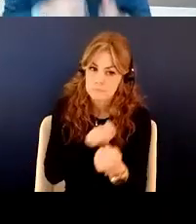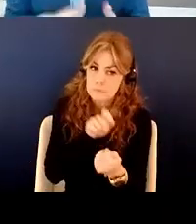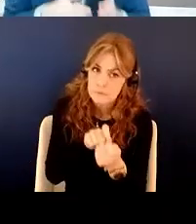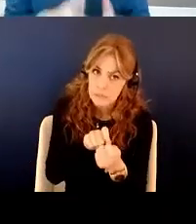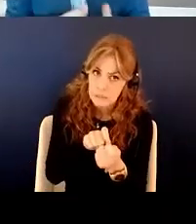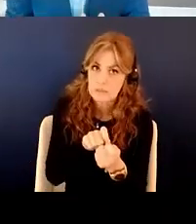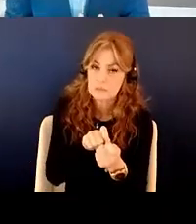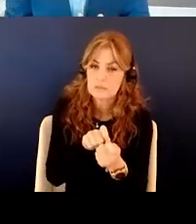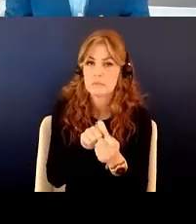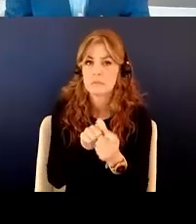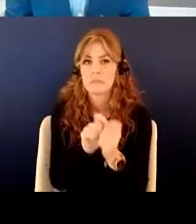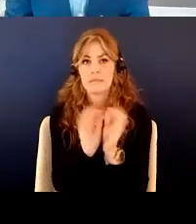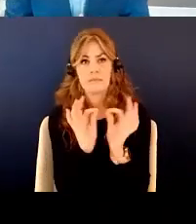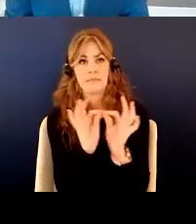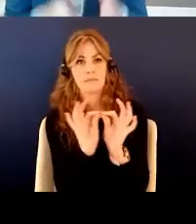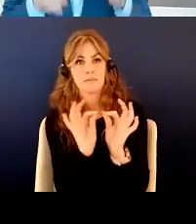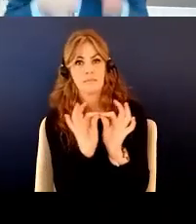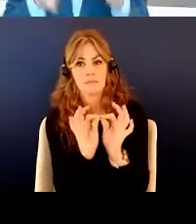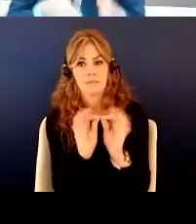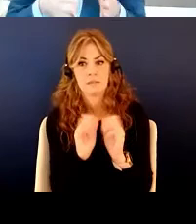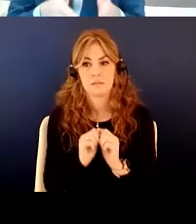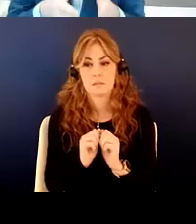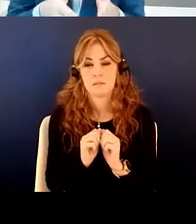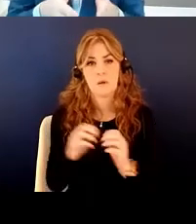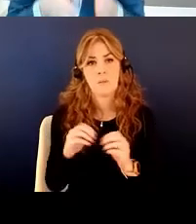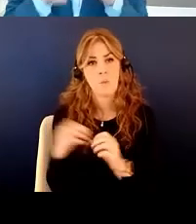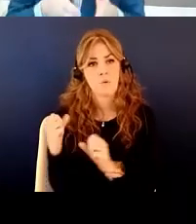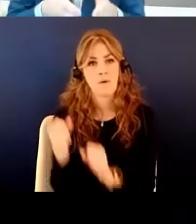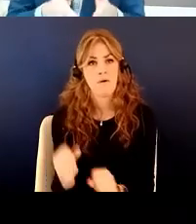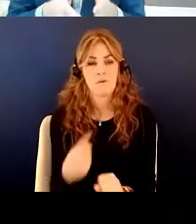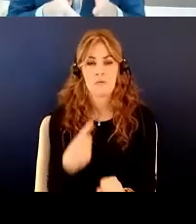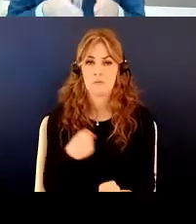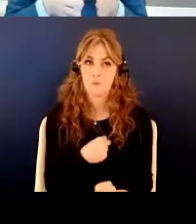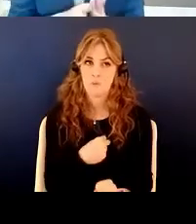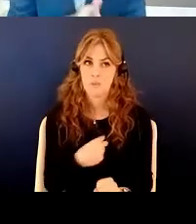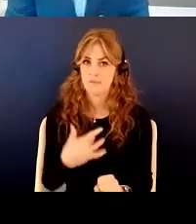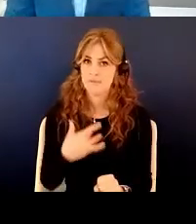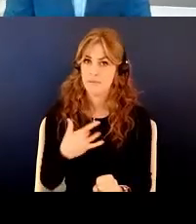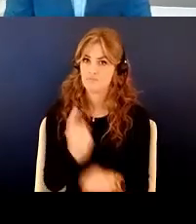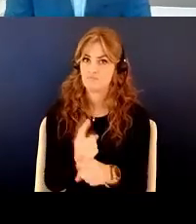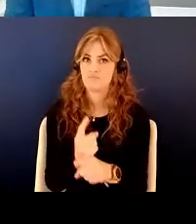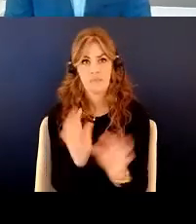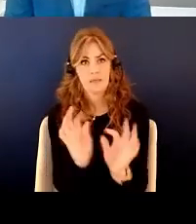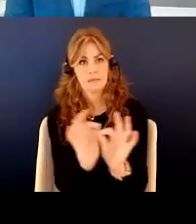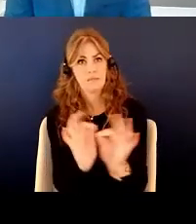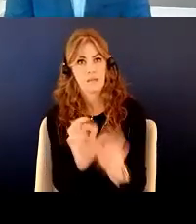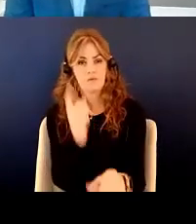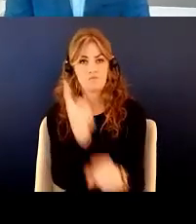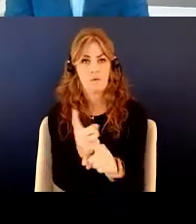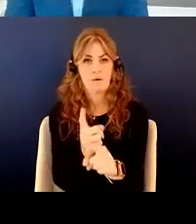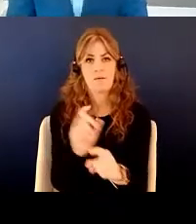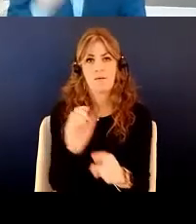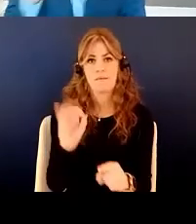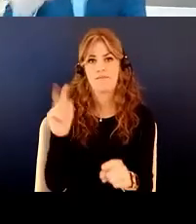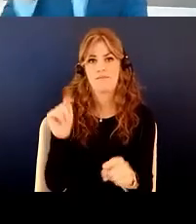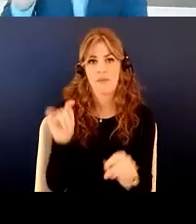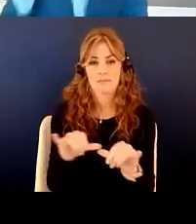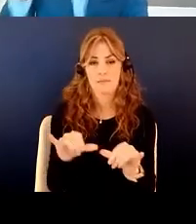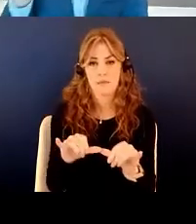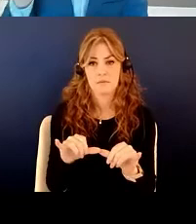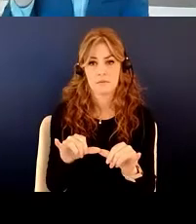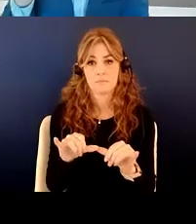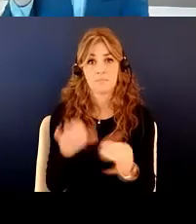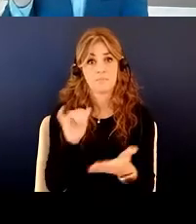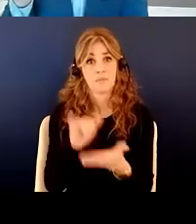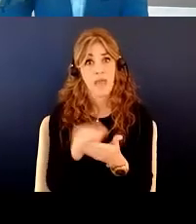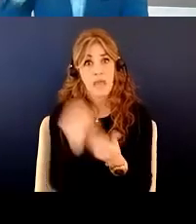estimate of the effect size. The more confident we are that we have estimated the true effect size. And we're going to leverage that